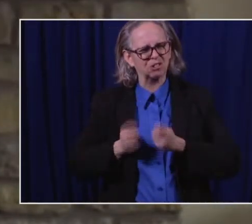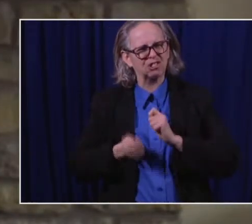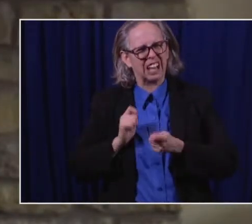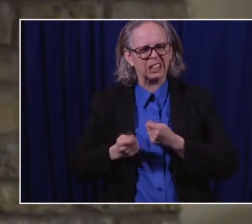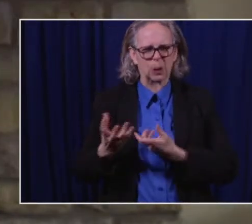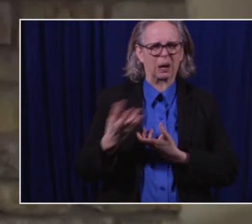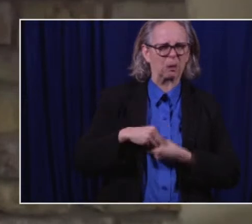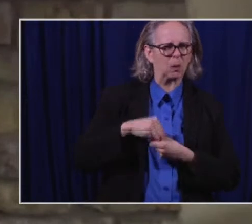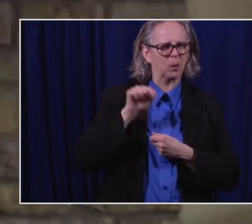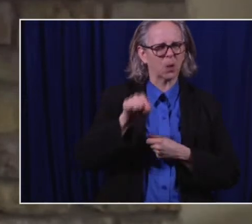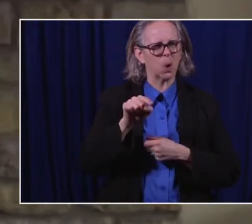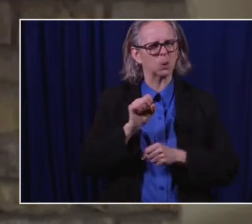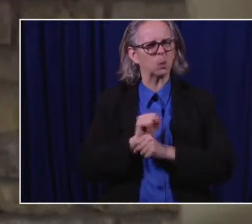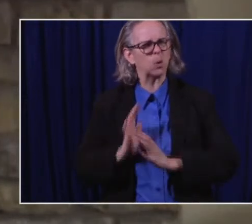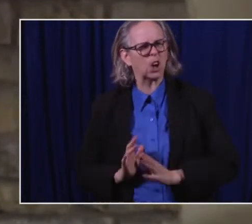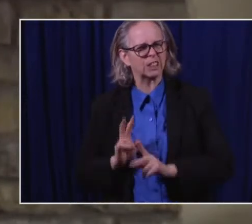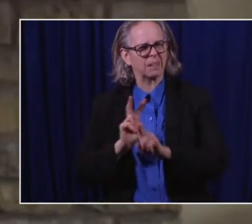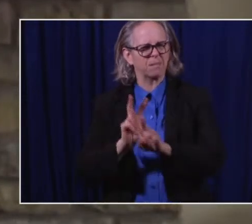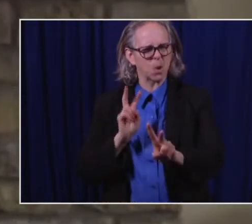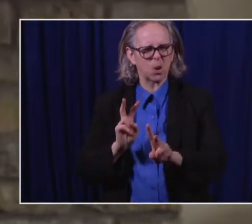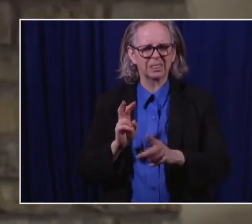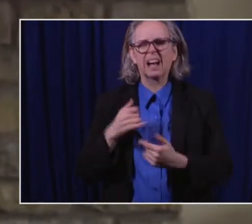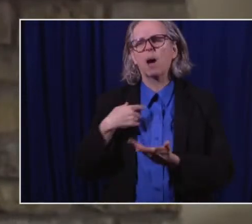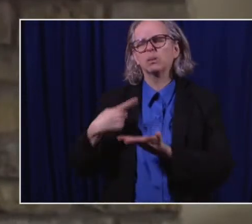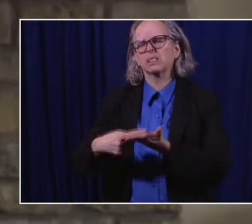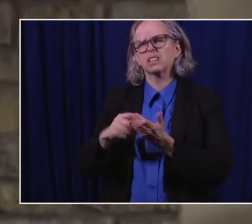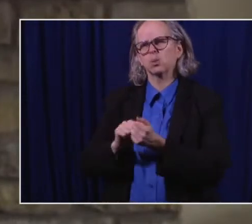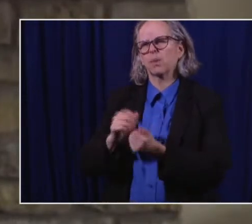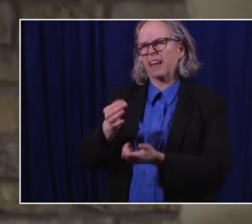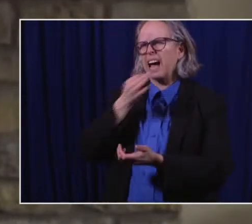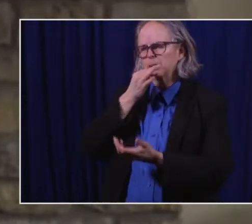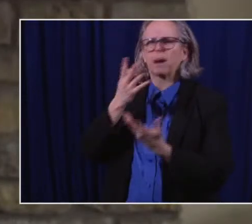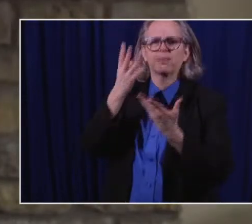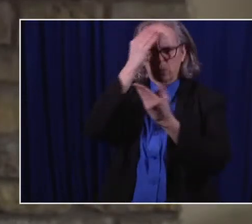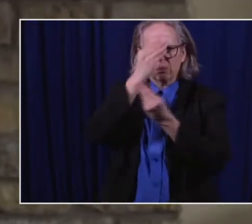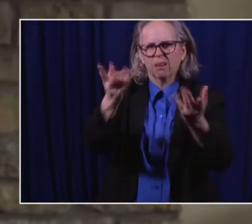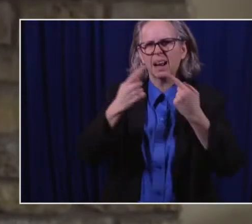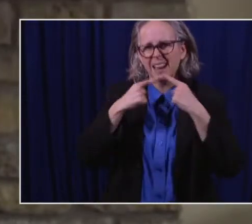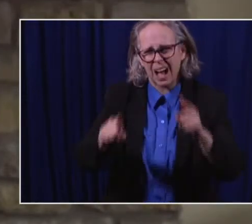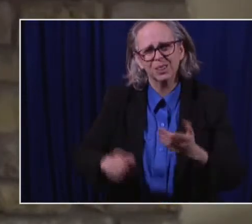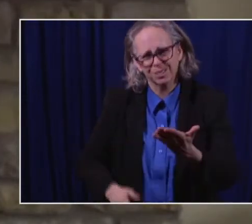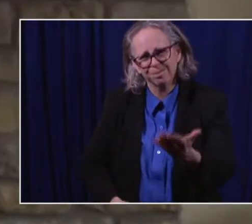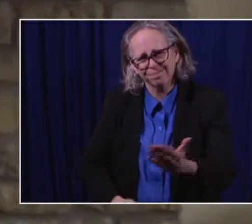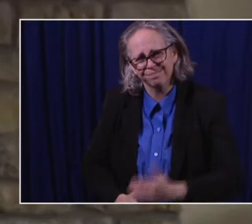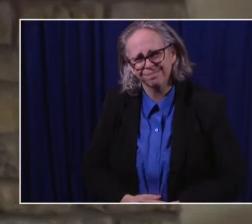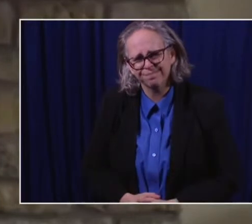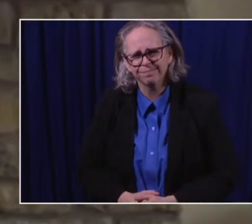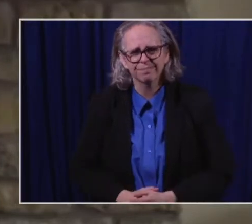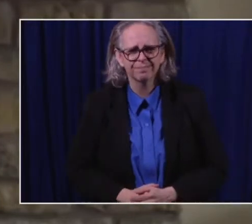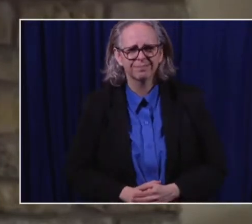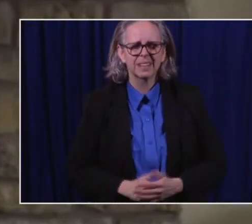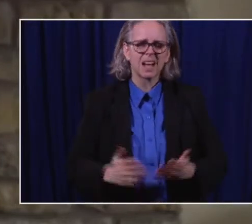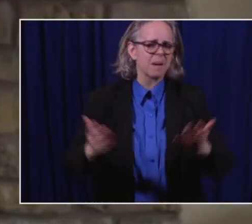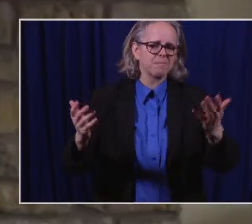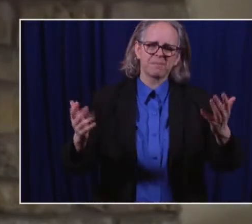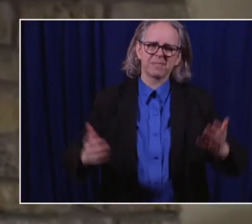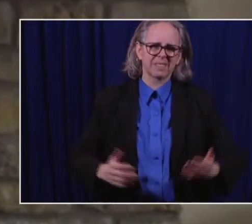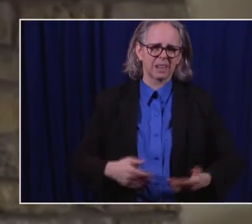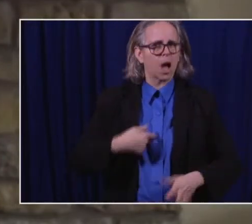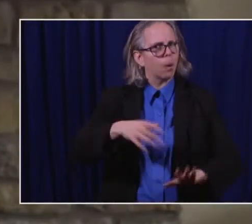what the experts say, and we'll get back to you on that as far as our funeral directors. But we hear them,